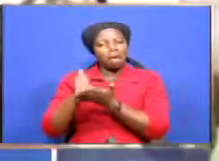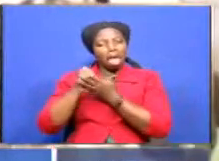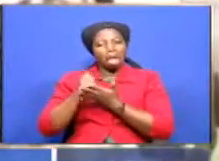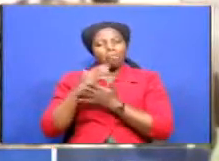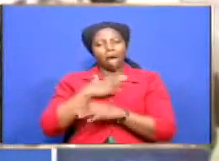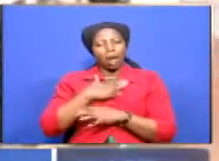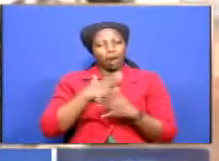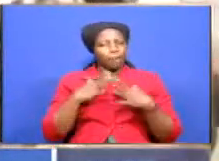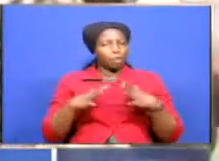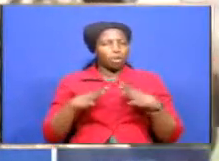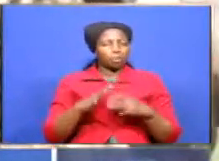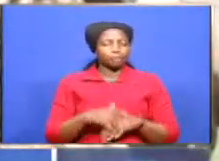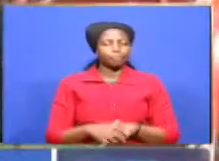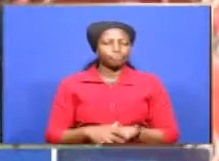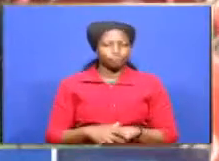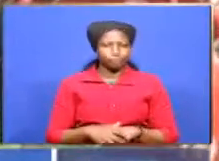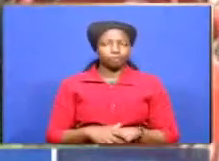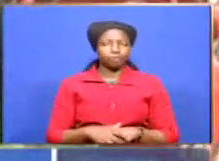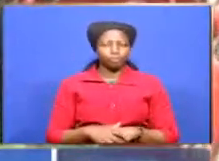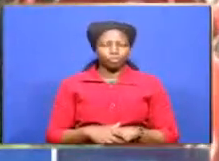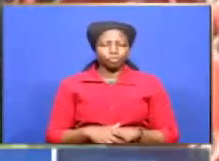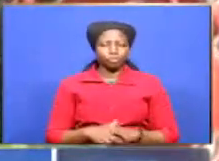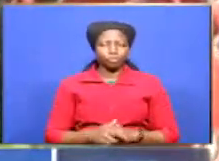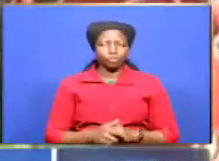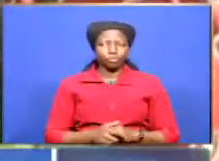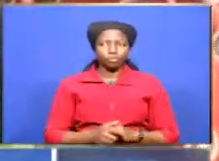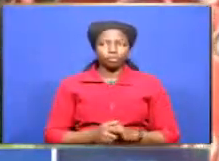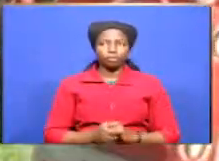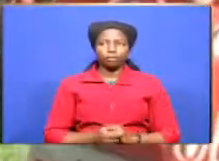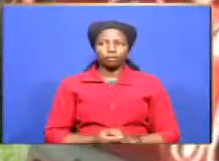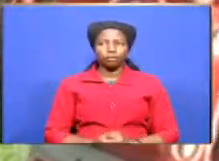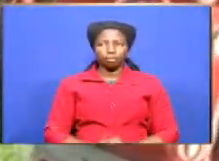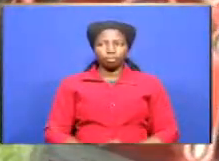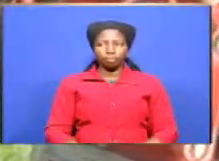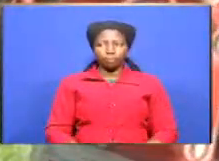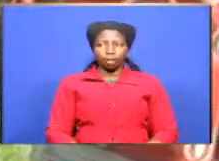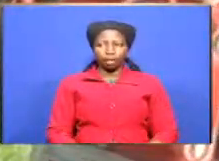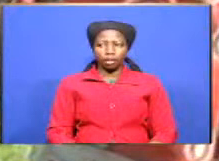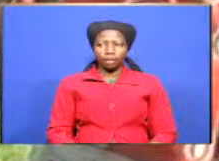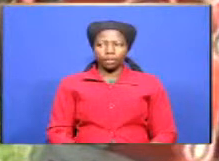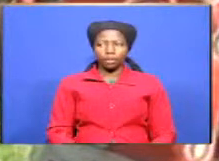For Channel 1 News, I'm Serfine, Robi.